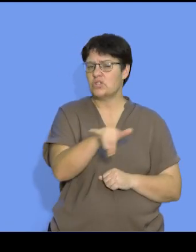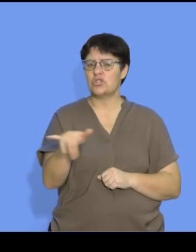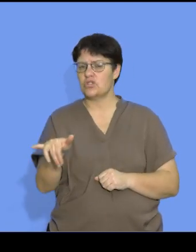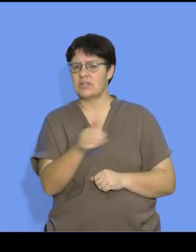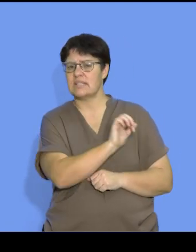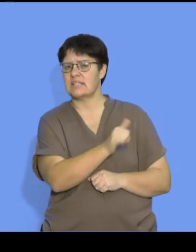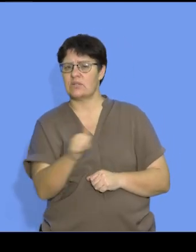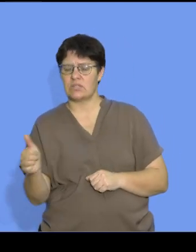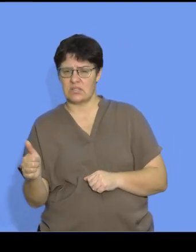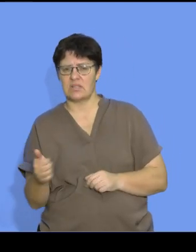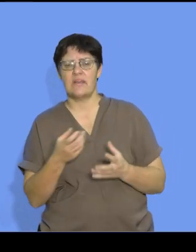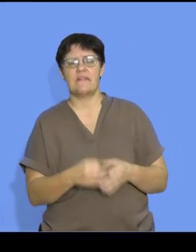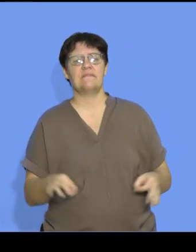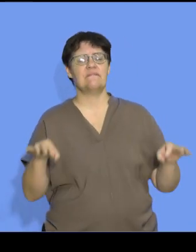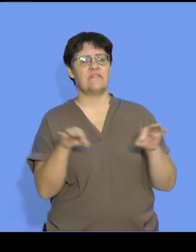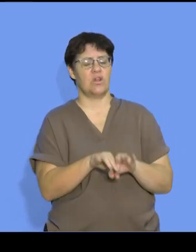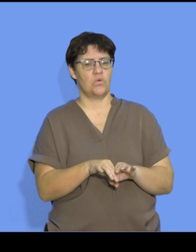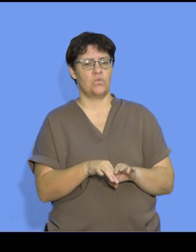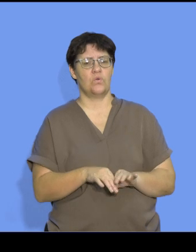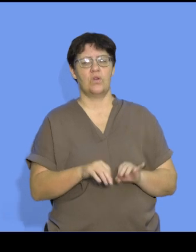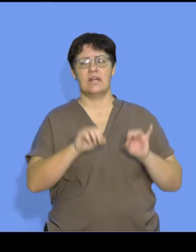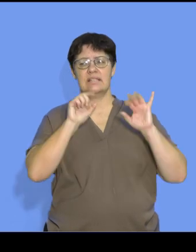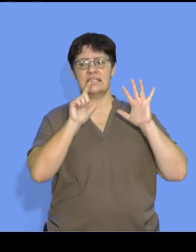the sequence has a value of